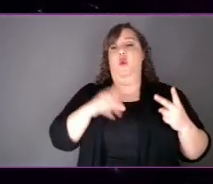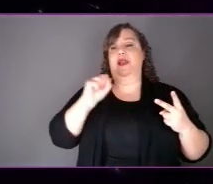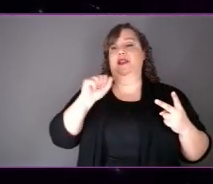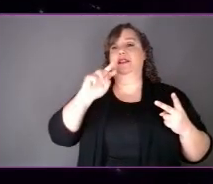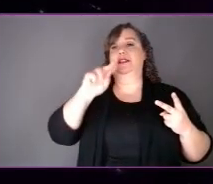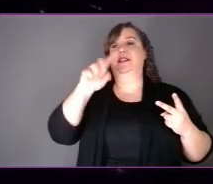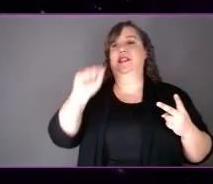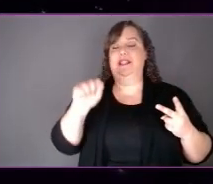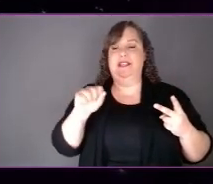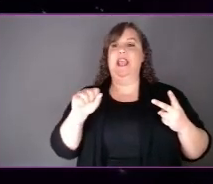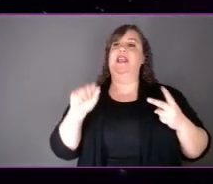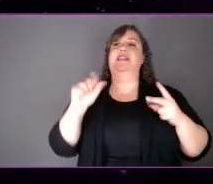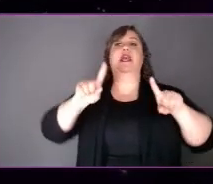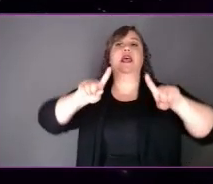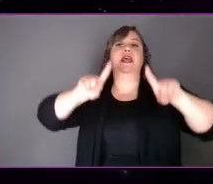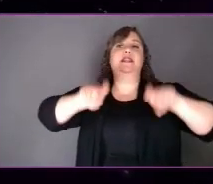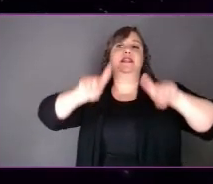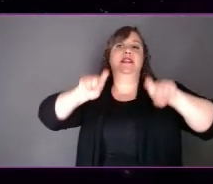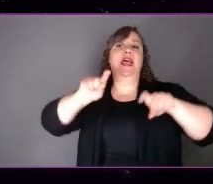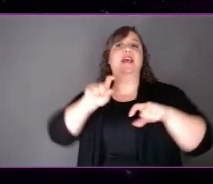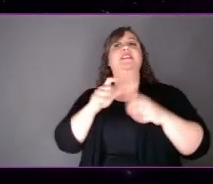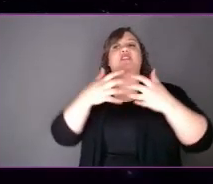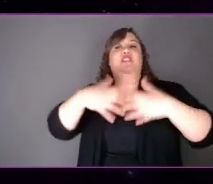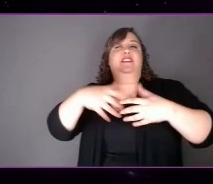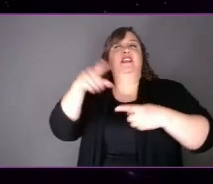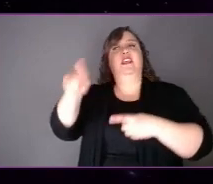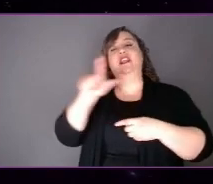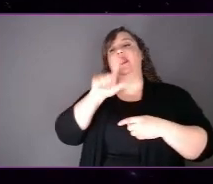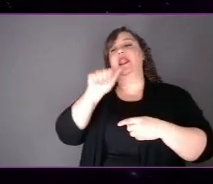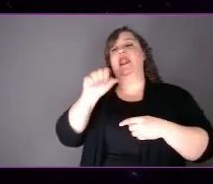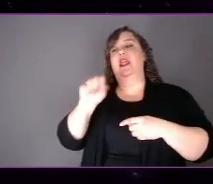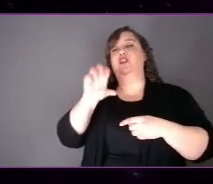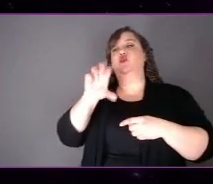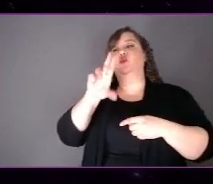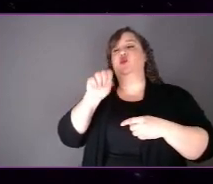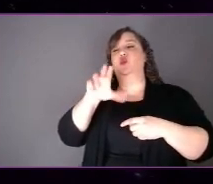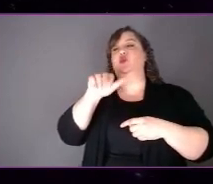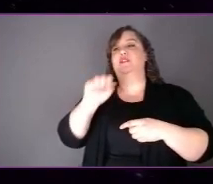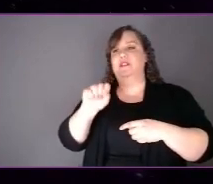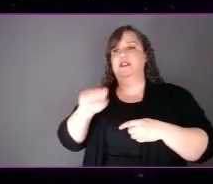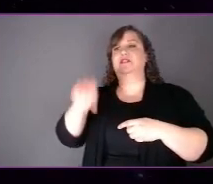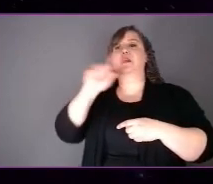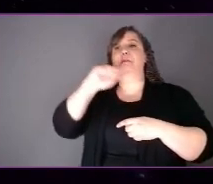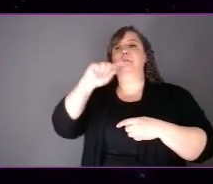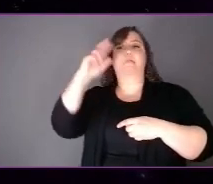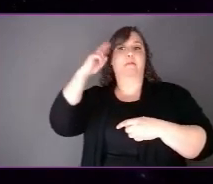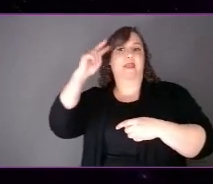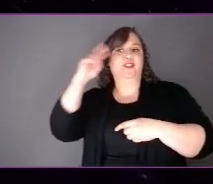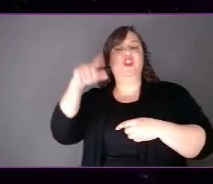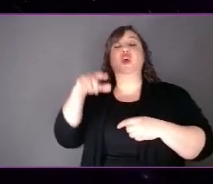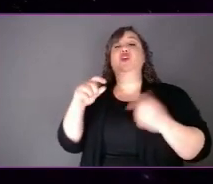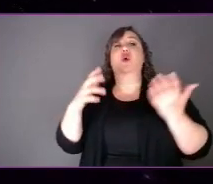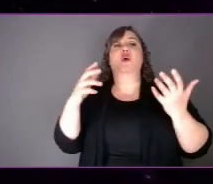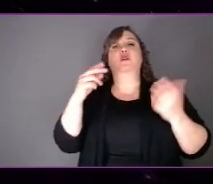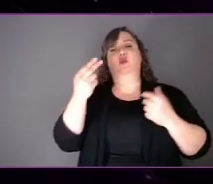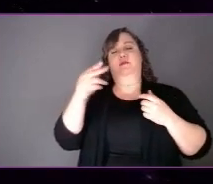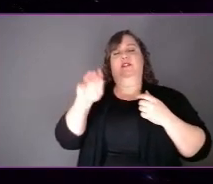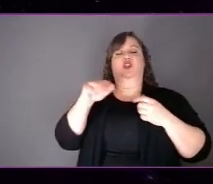New Mexico. So I'm very excited to get to give you some tips and tricks on the NASA intern application process today.